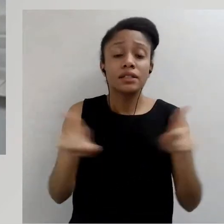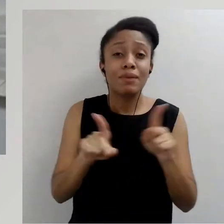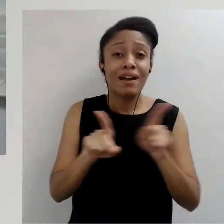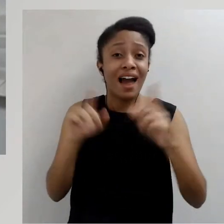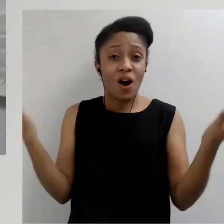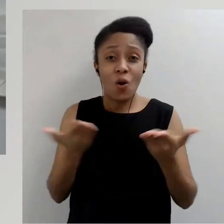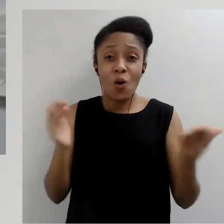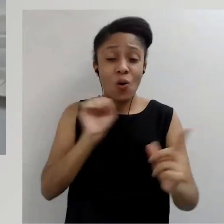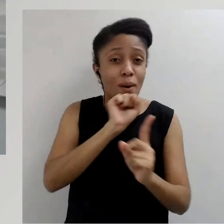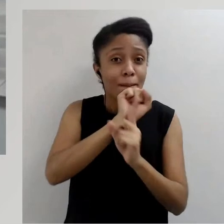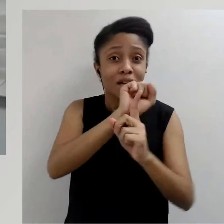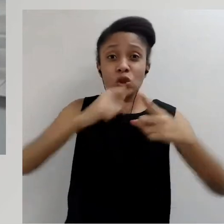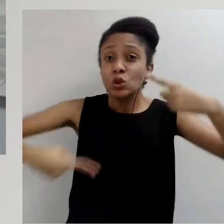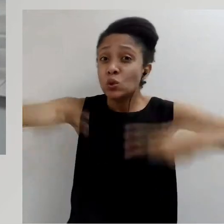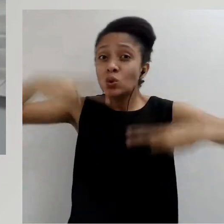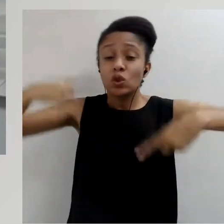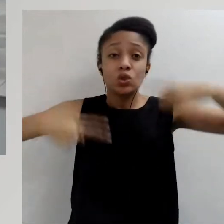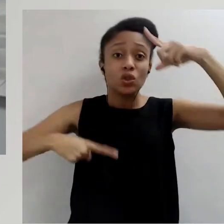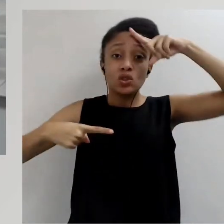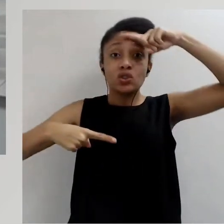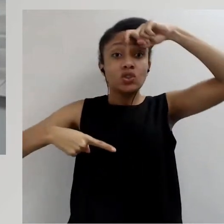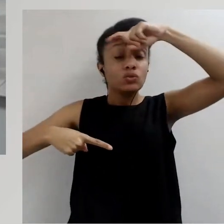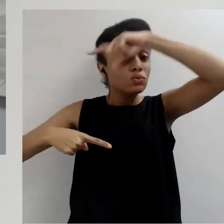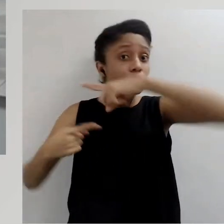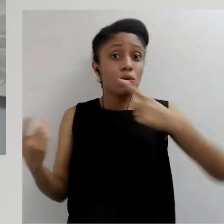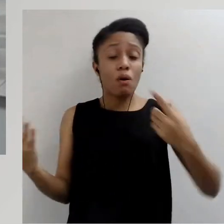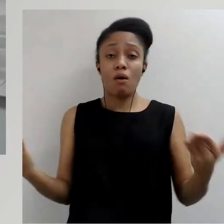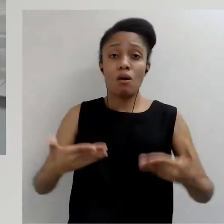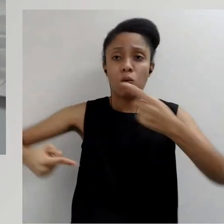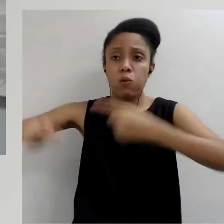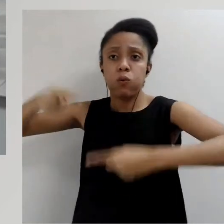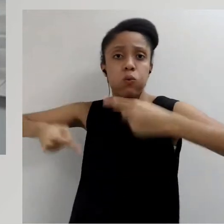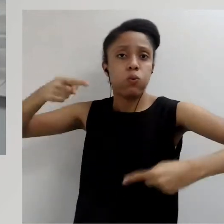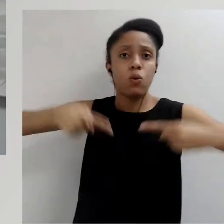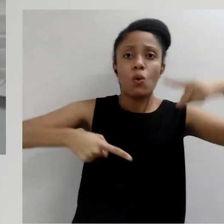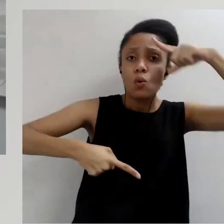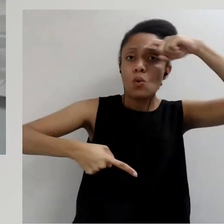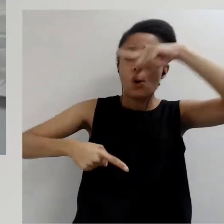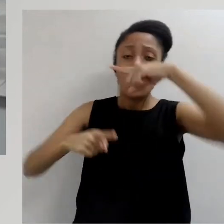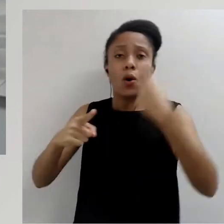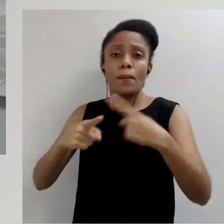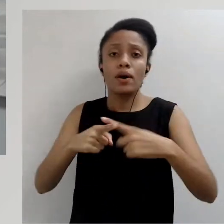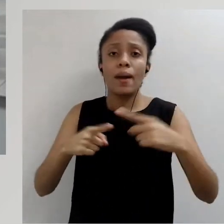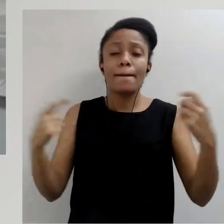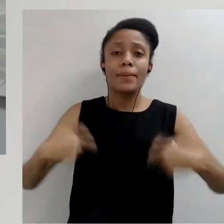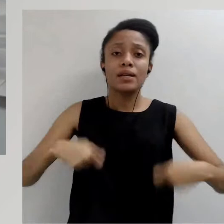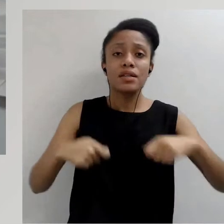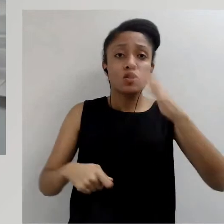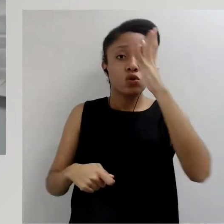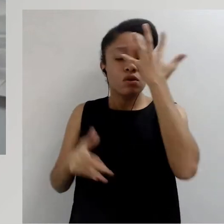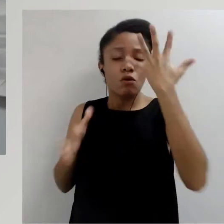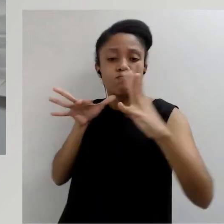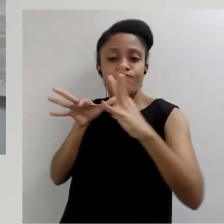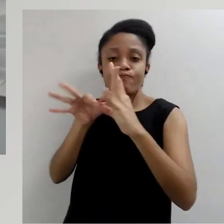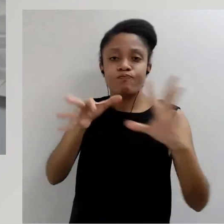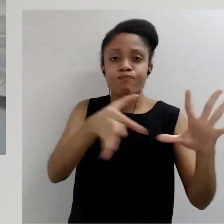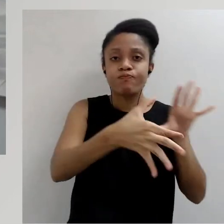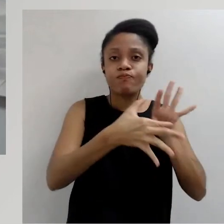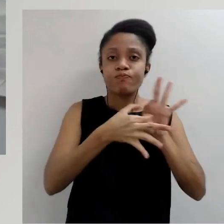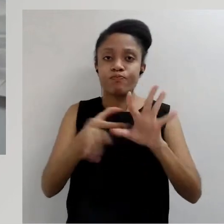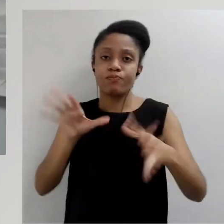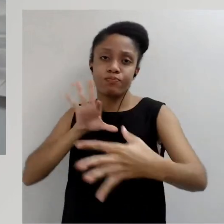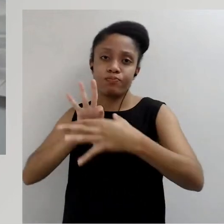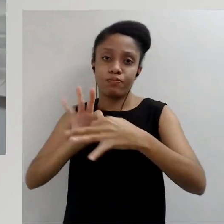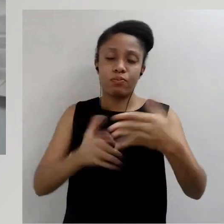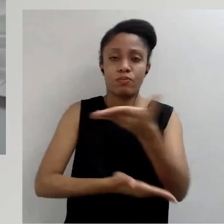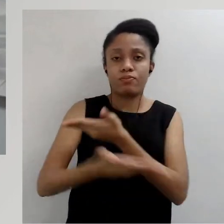market will be harder, and because you need to have integrated solution, way more